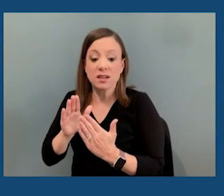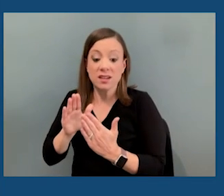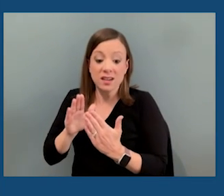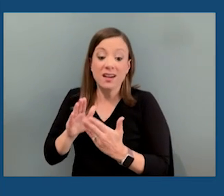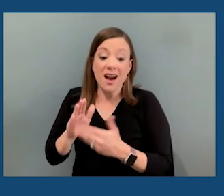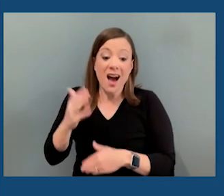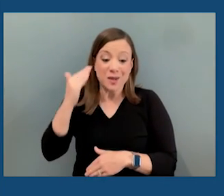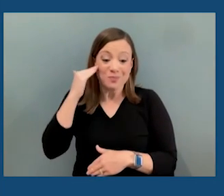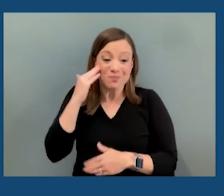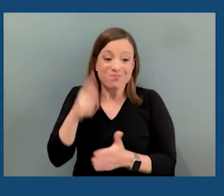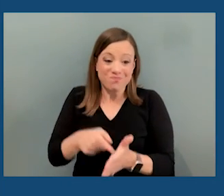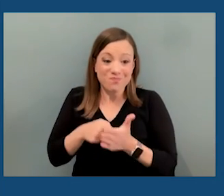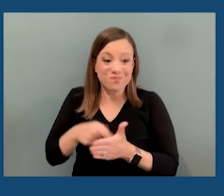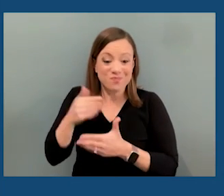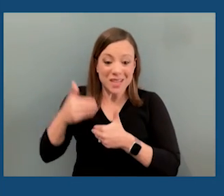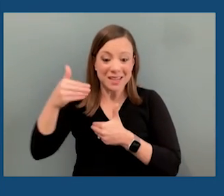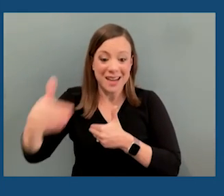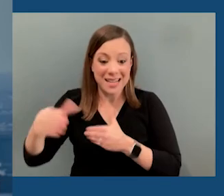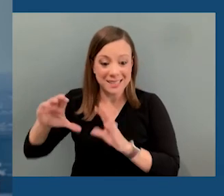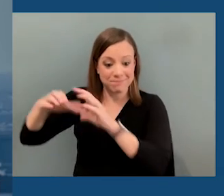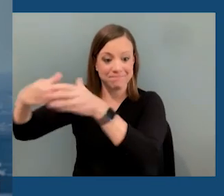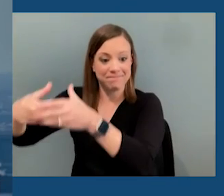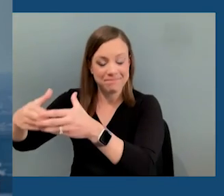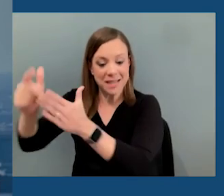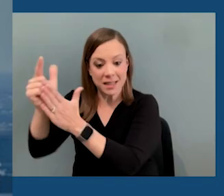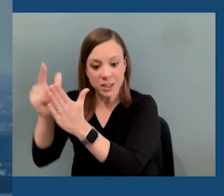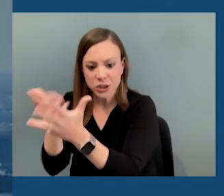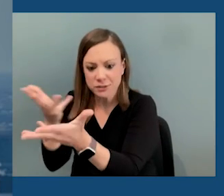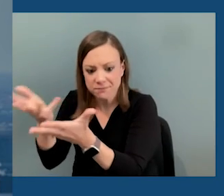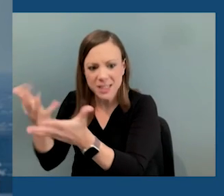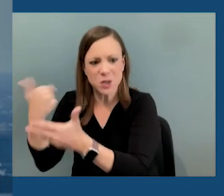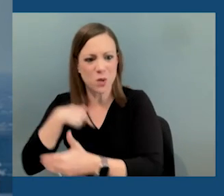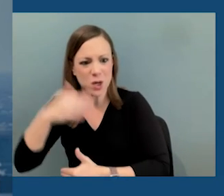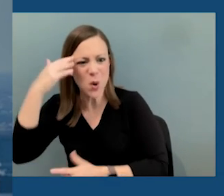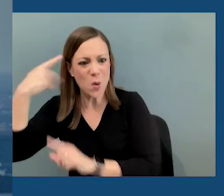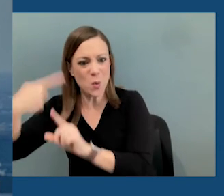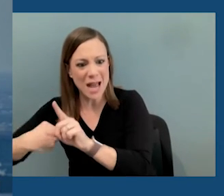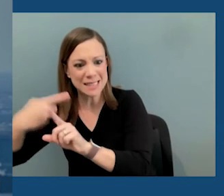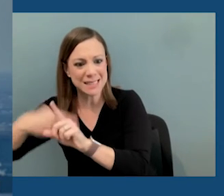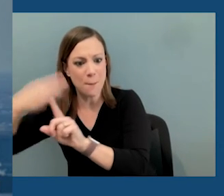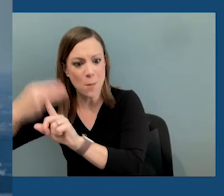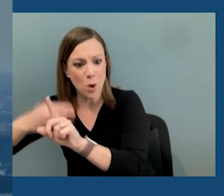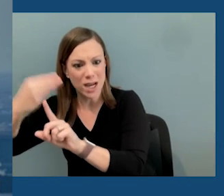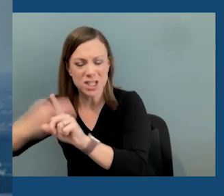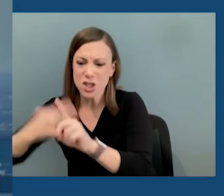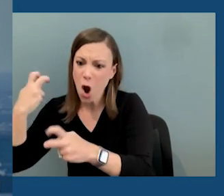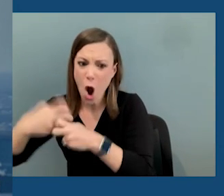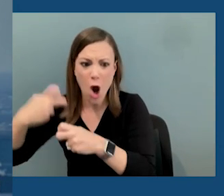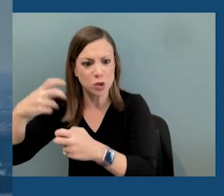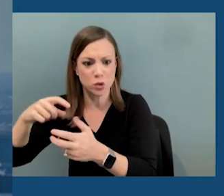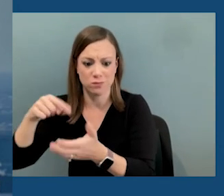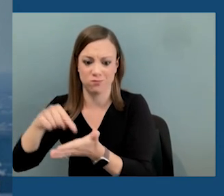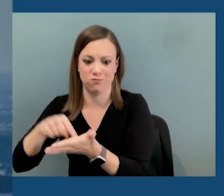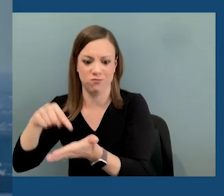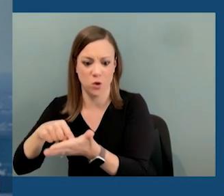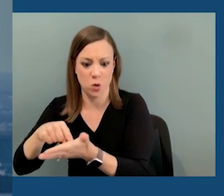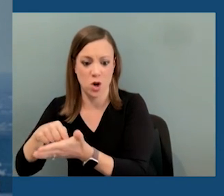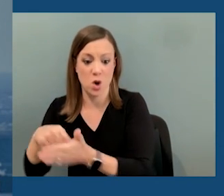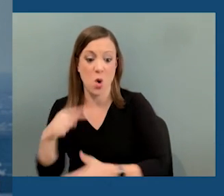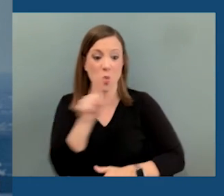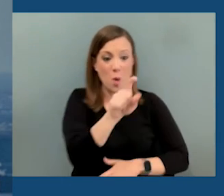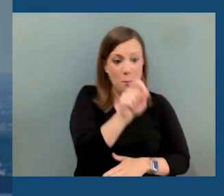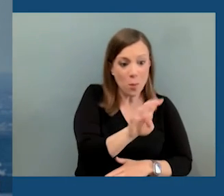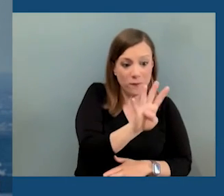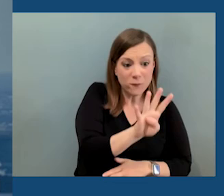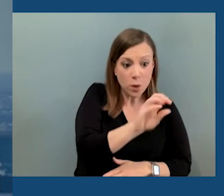and mortgages make it harder for families. We all heard about the 1.4% vacancy rate.